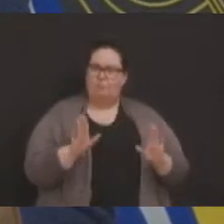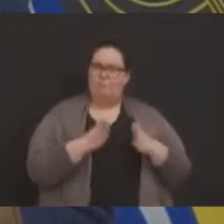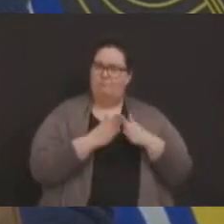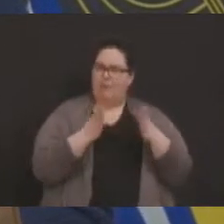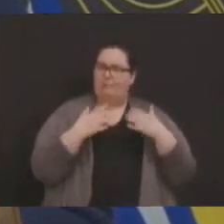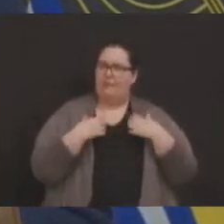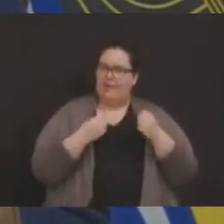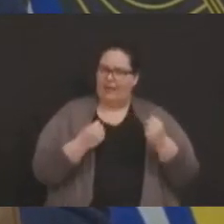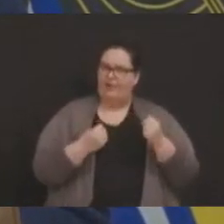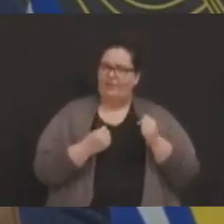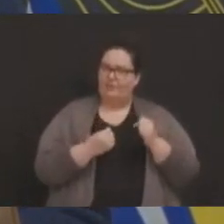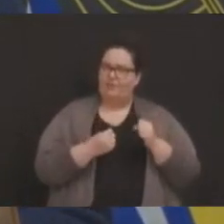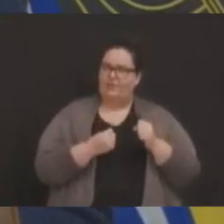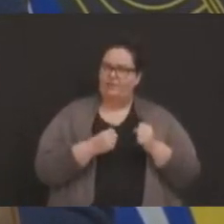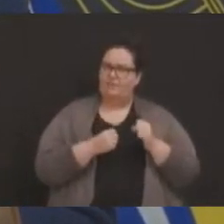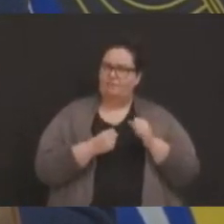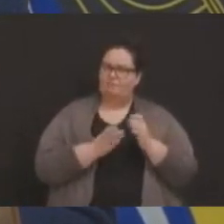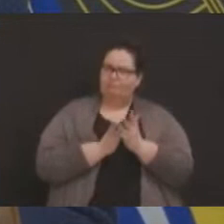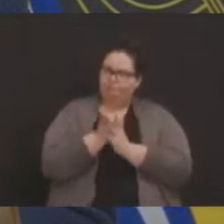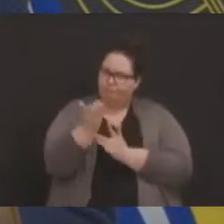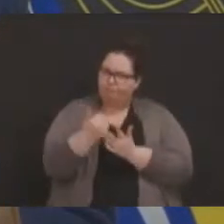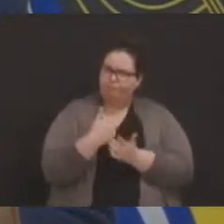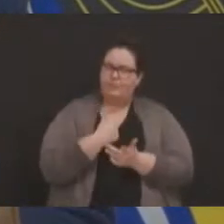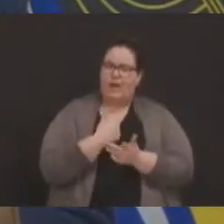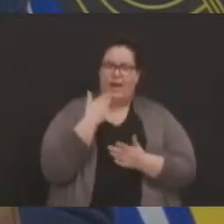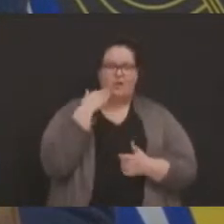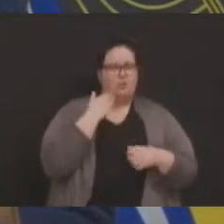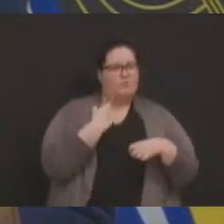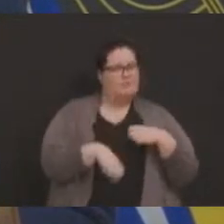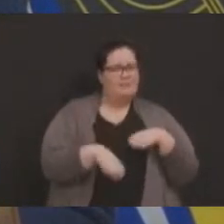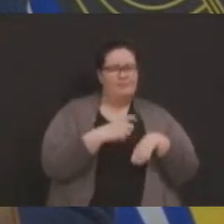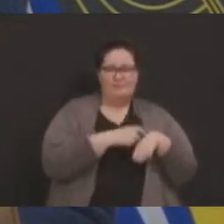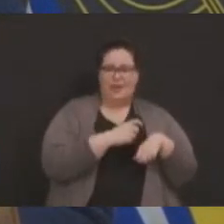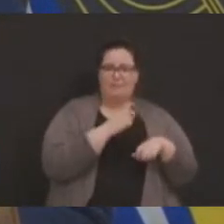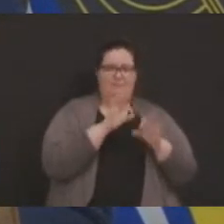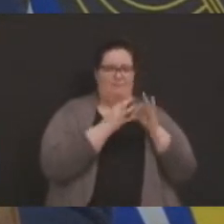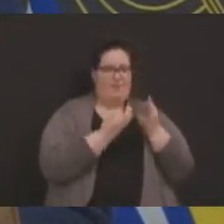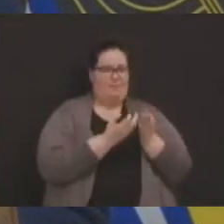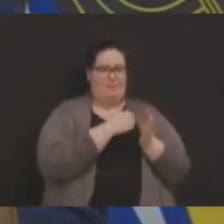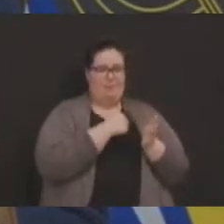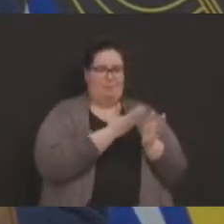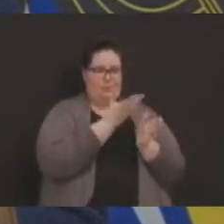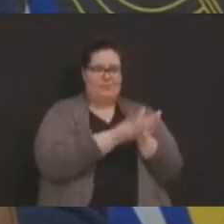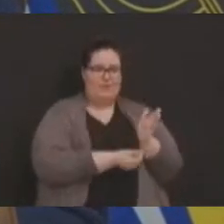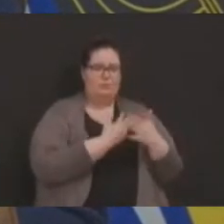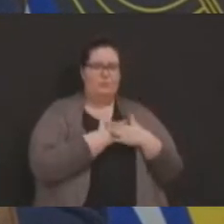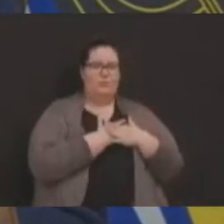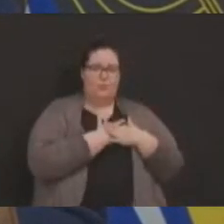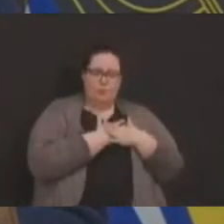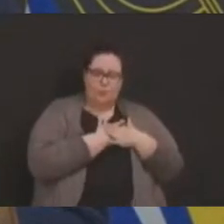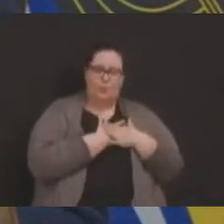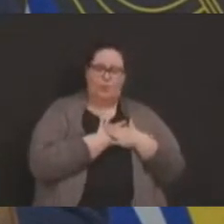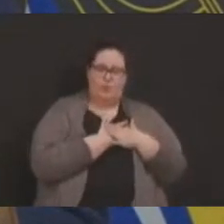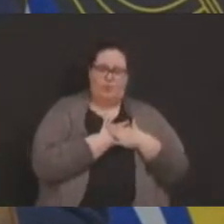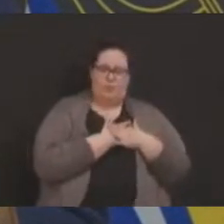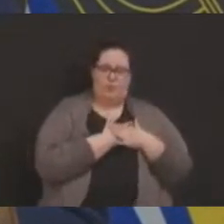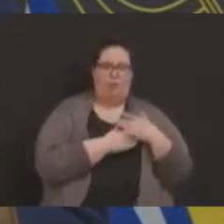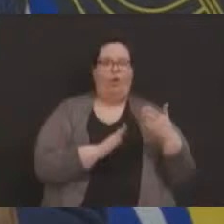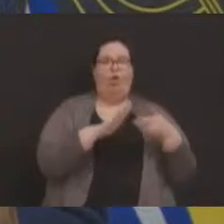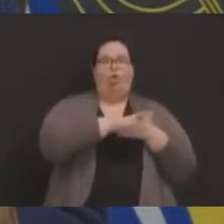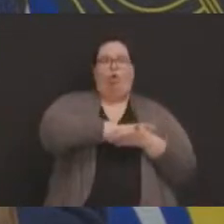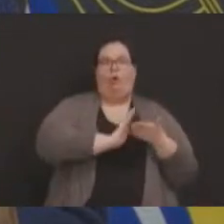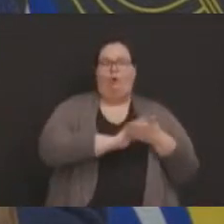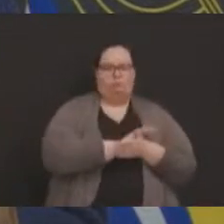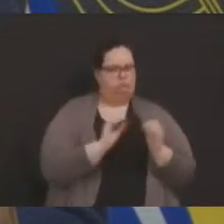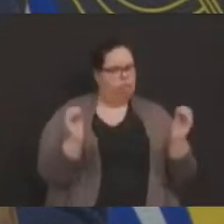no cover-up, no skewing of data. This is a clinical decision, and we leave that